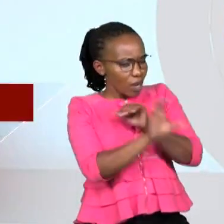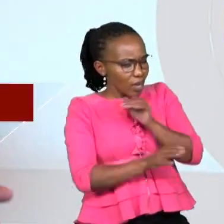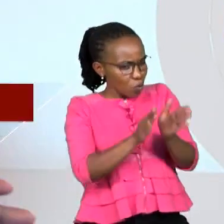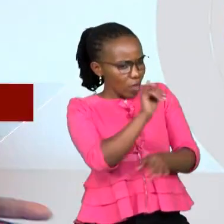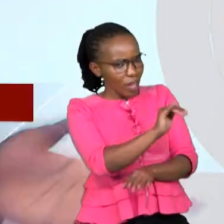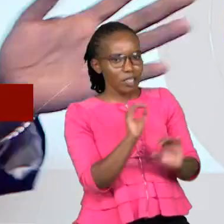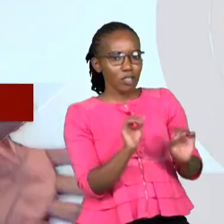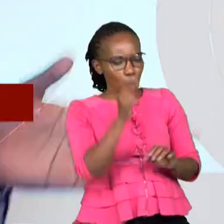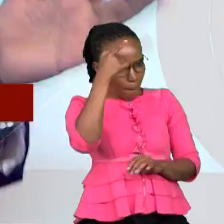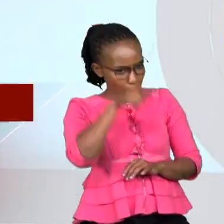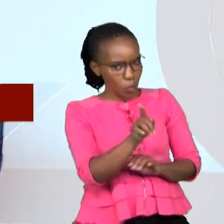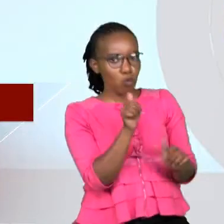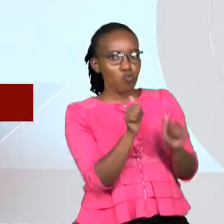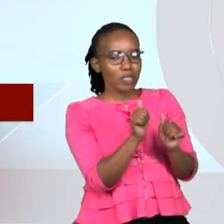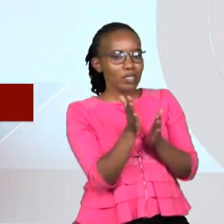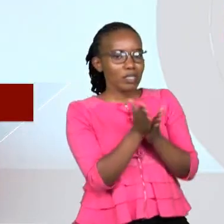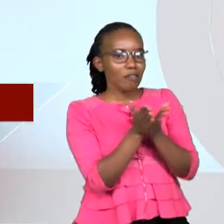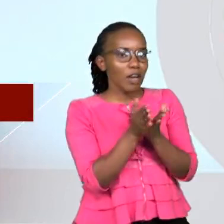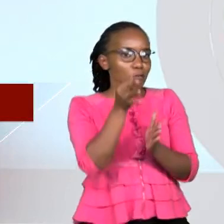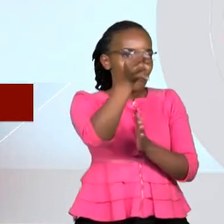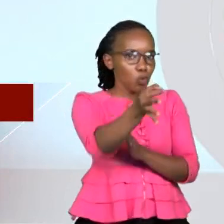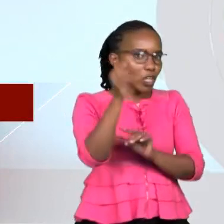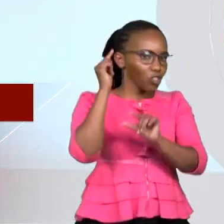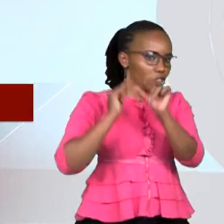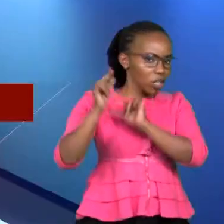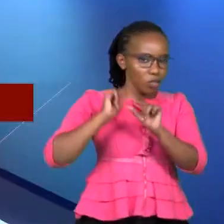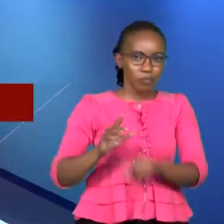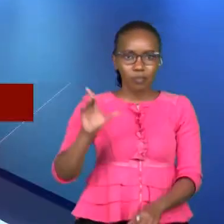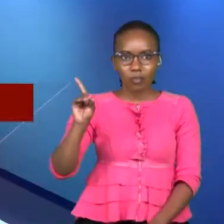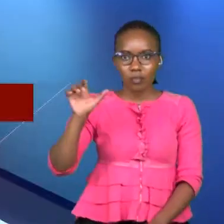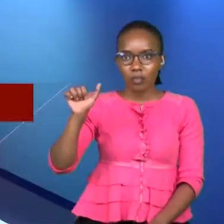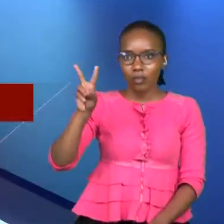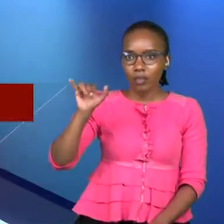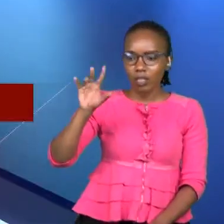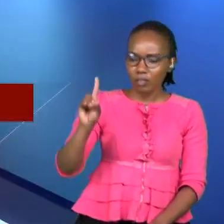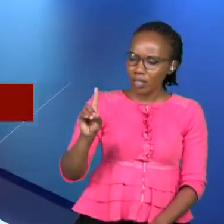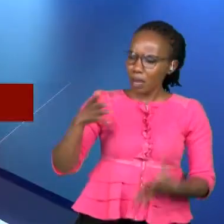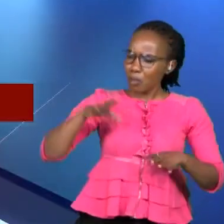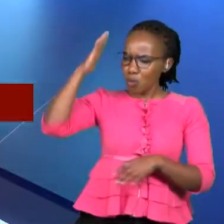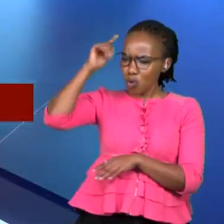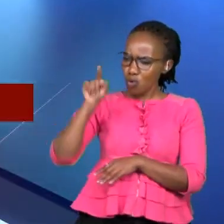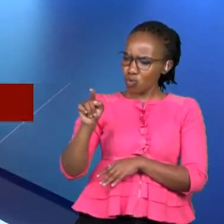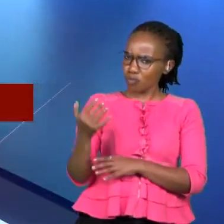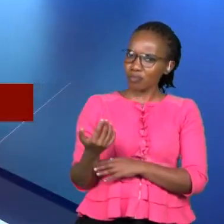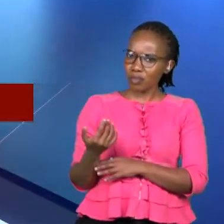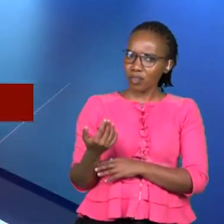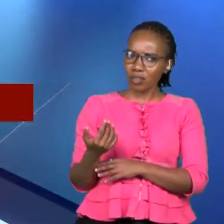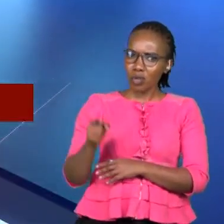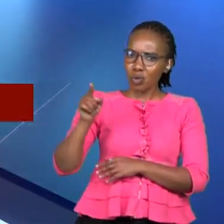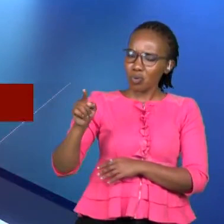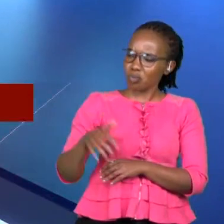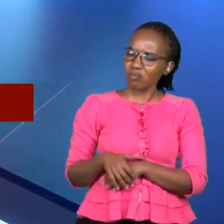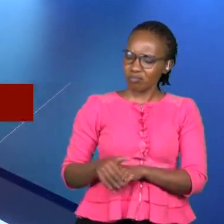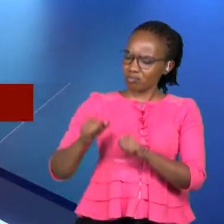making policies which will serve future generations. Davidson, yes, people know you on this station. You are a big